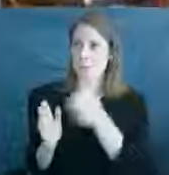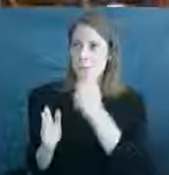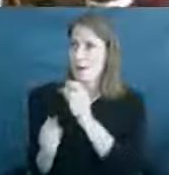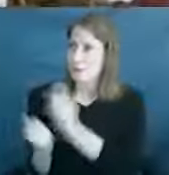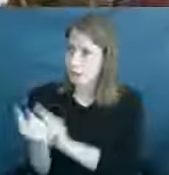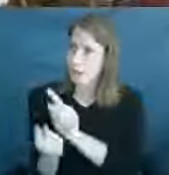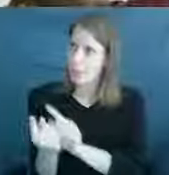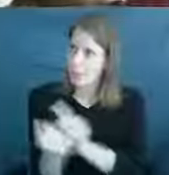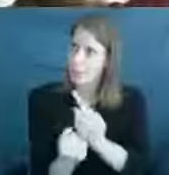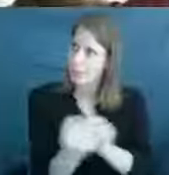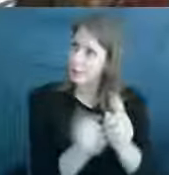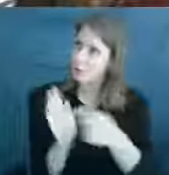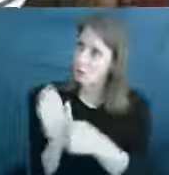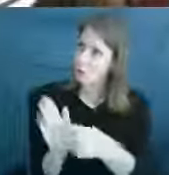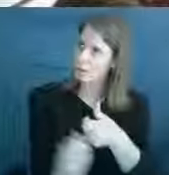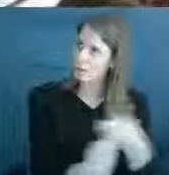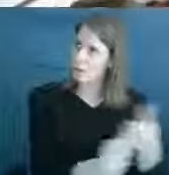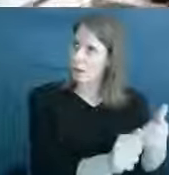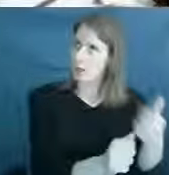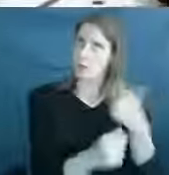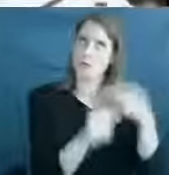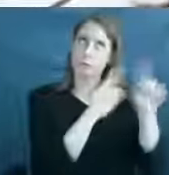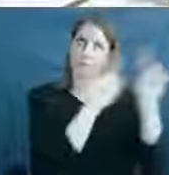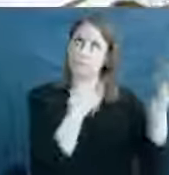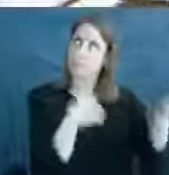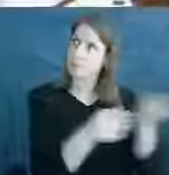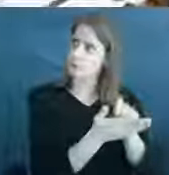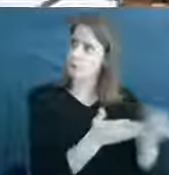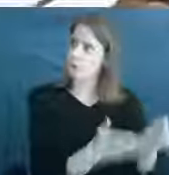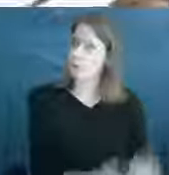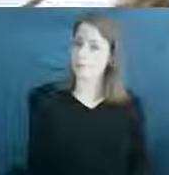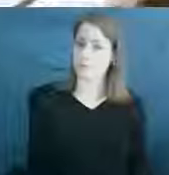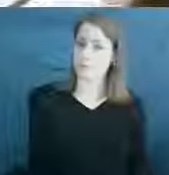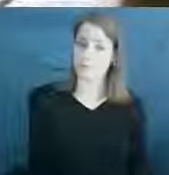teaching for you, doesn't it? Yes. So you don't have to run around showing them all.